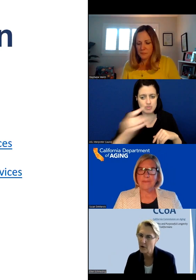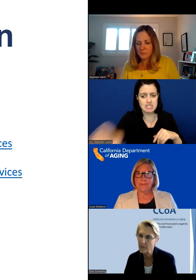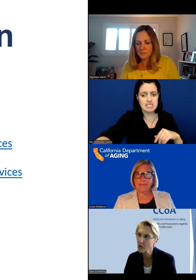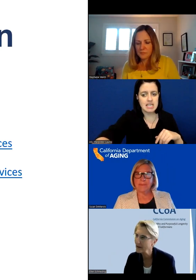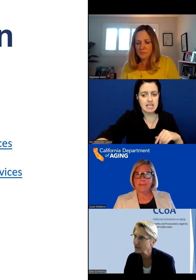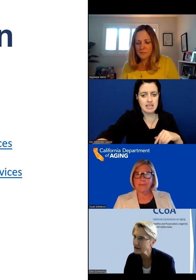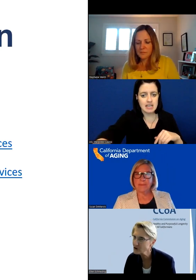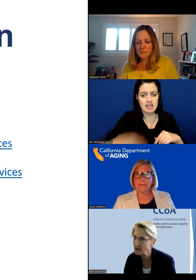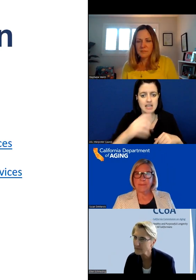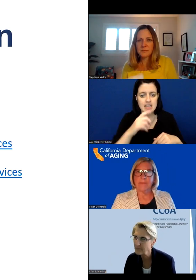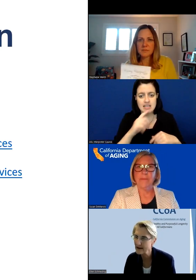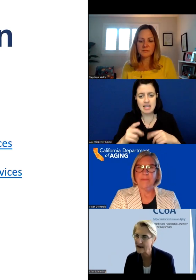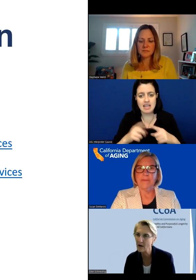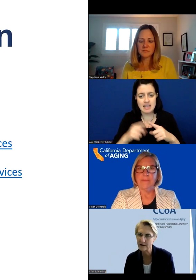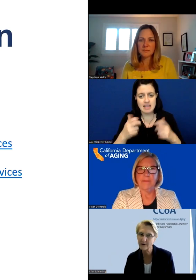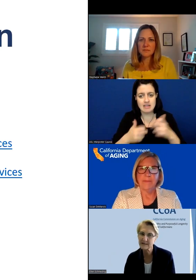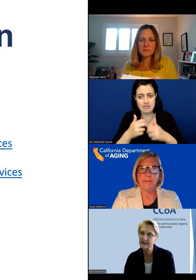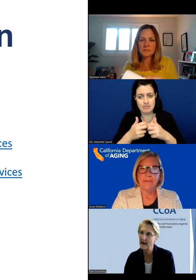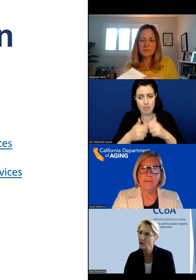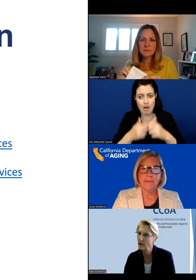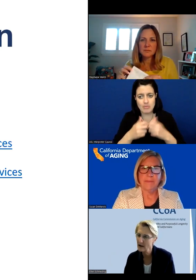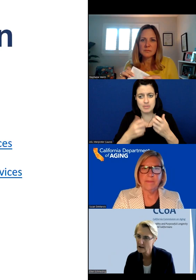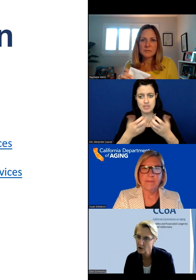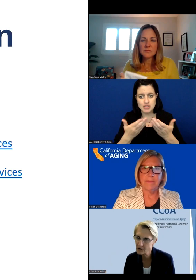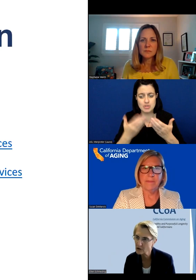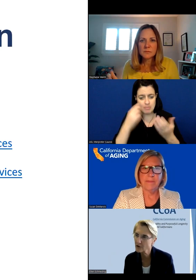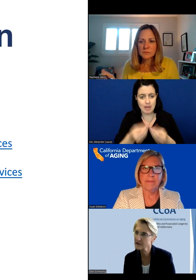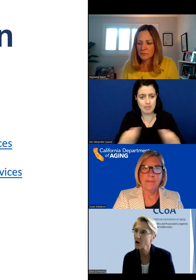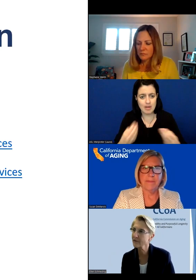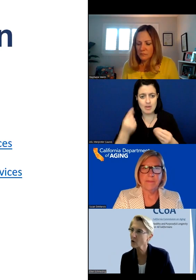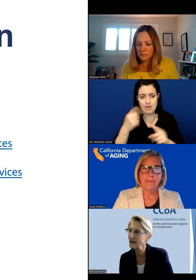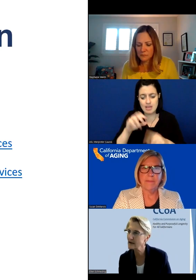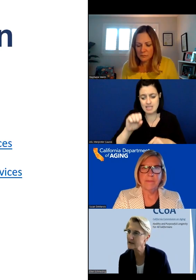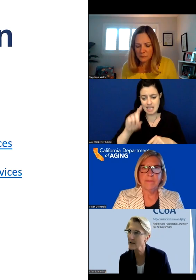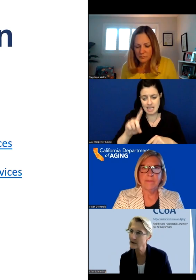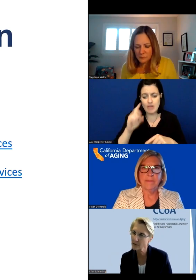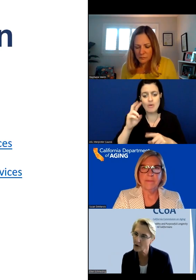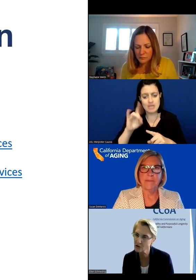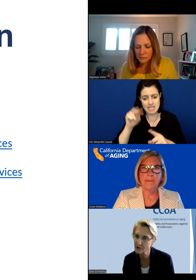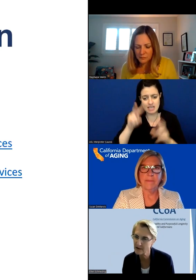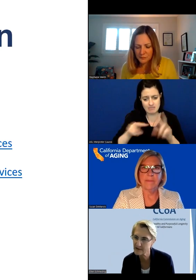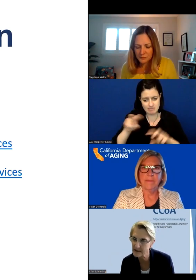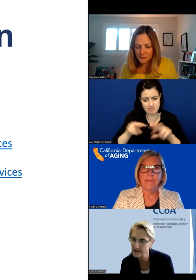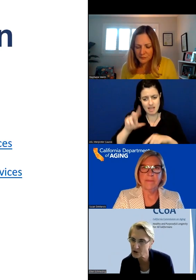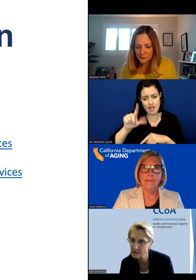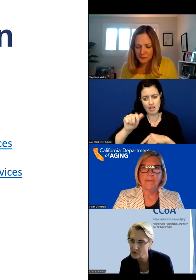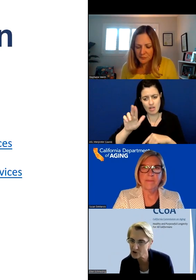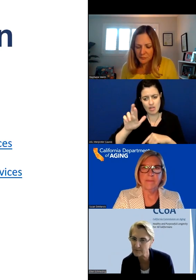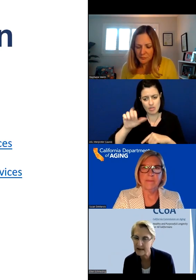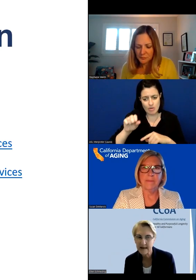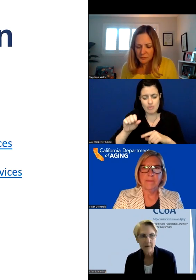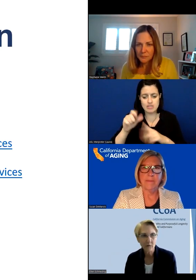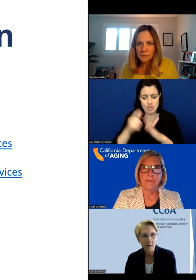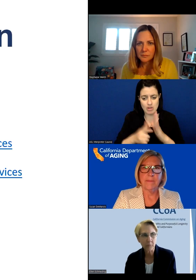a probable intervention that may pan out. Here in San Diego, we looked at Laura's Law for quite some time and other alternatives to